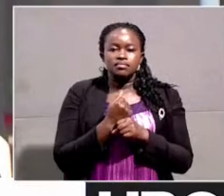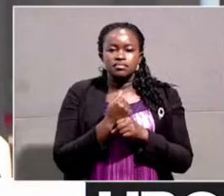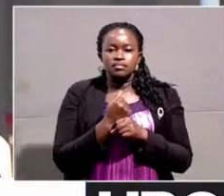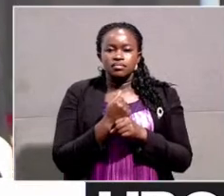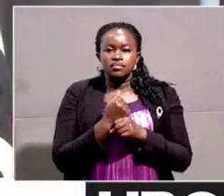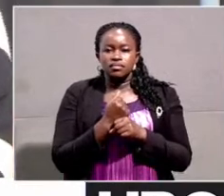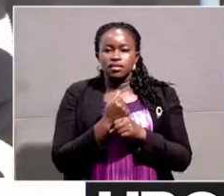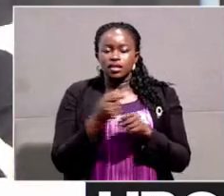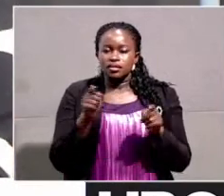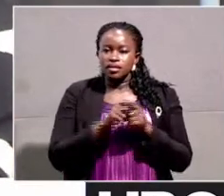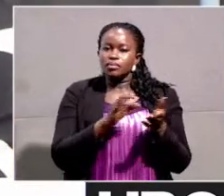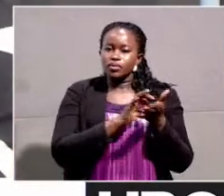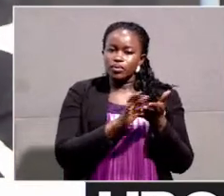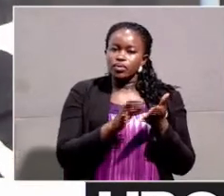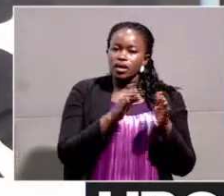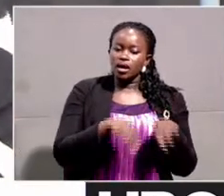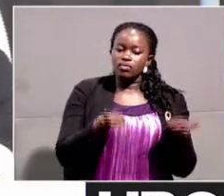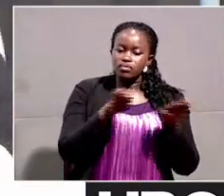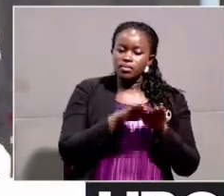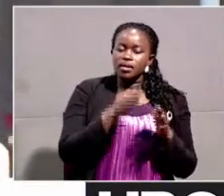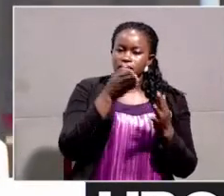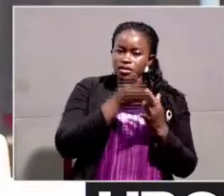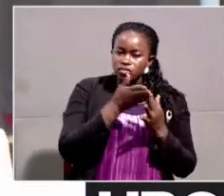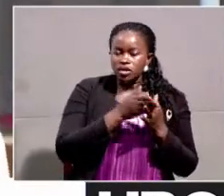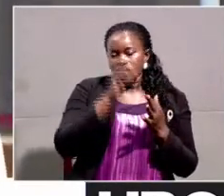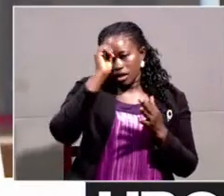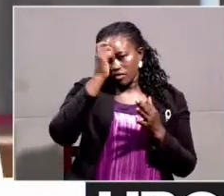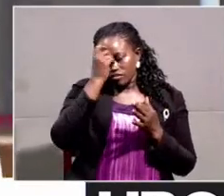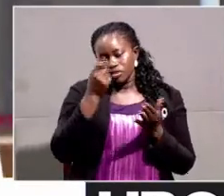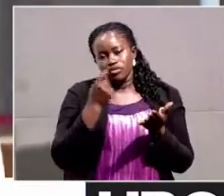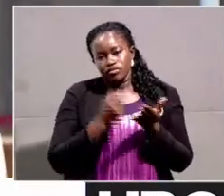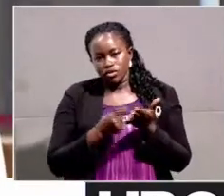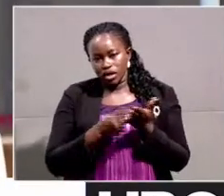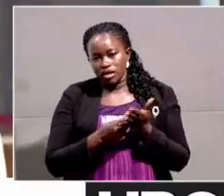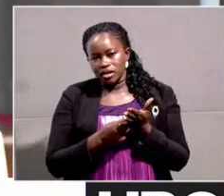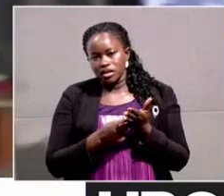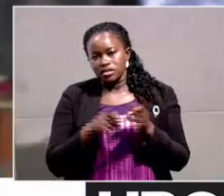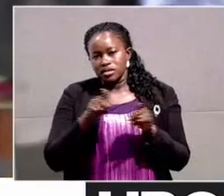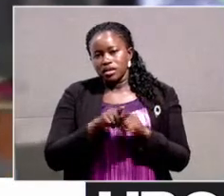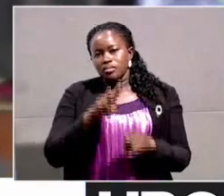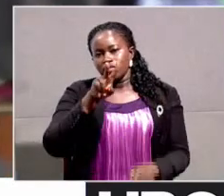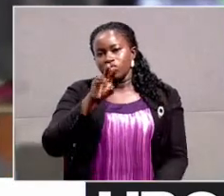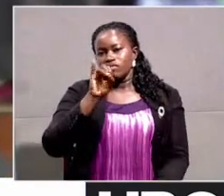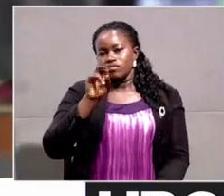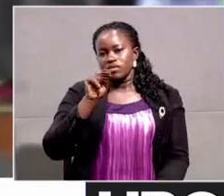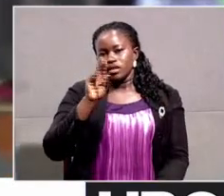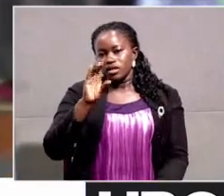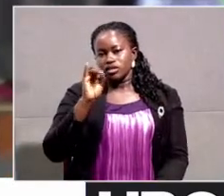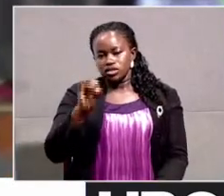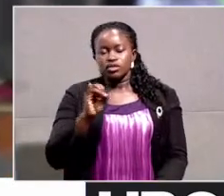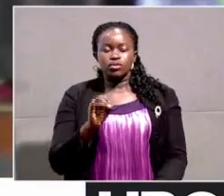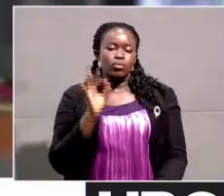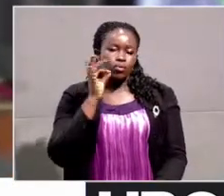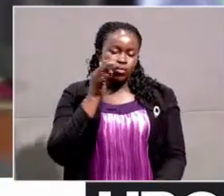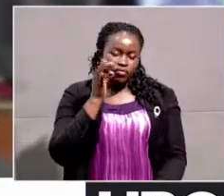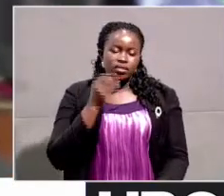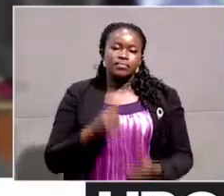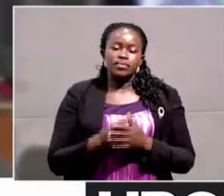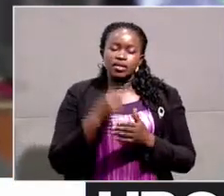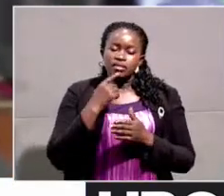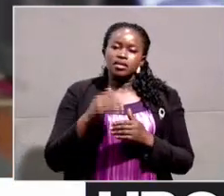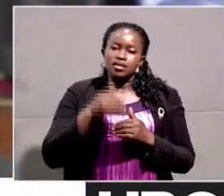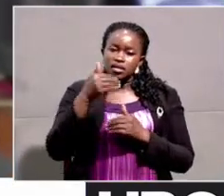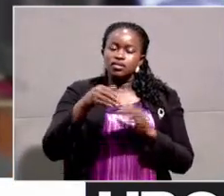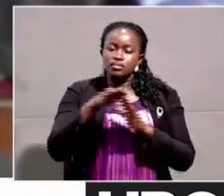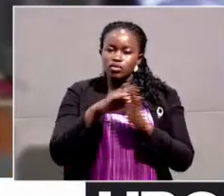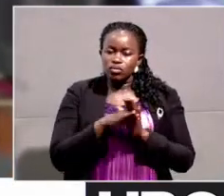that agreement between government of Uganda and Vinch Kofi. He notes that in the next session, they will fight